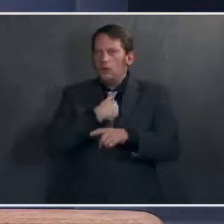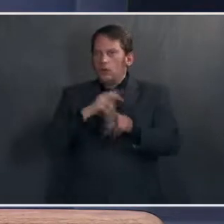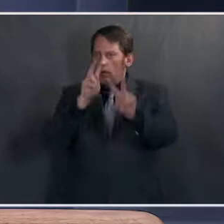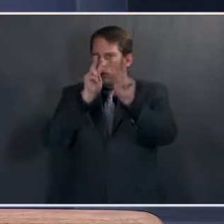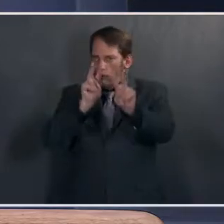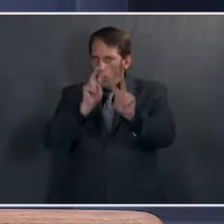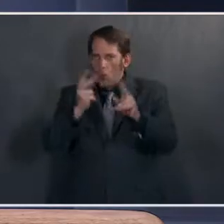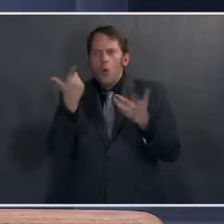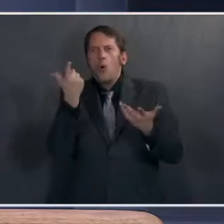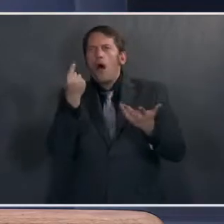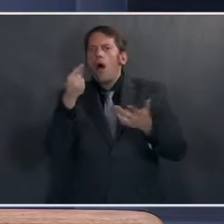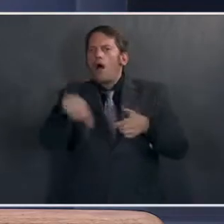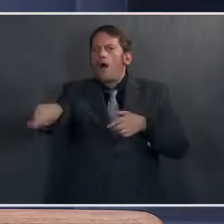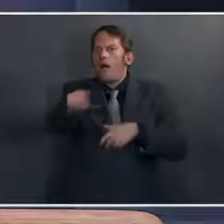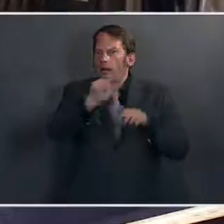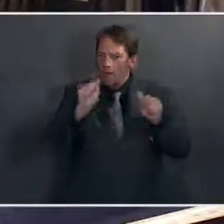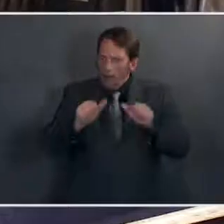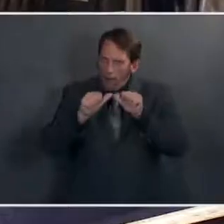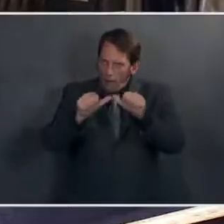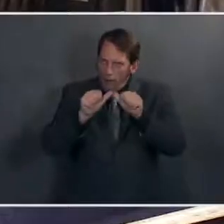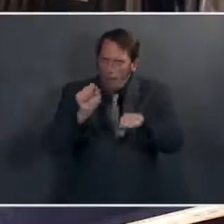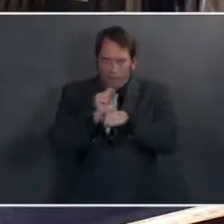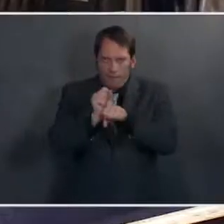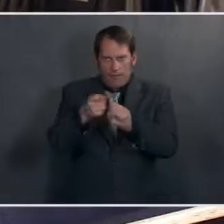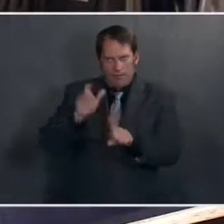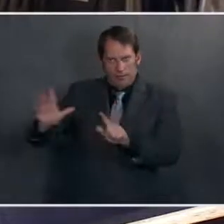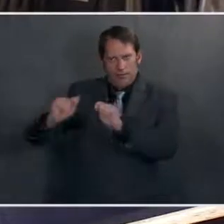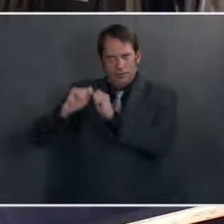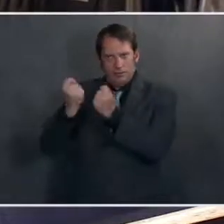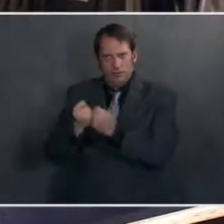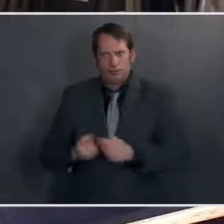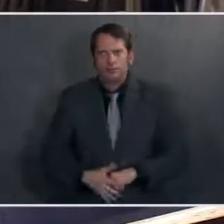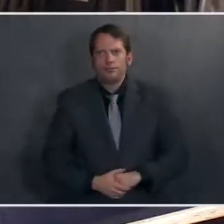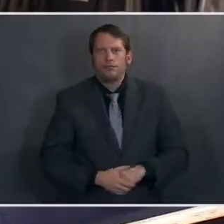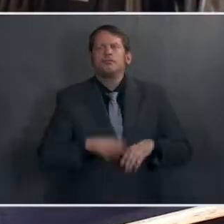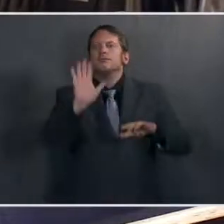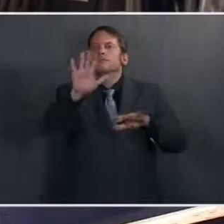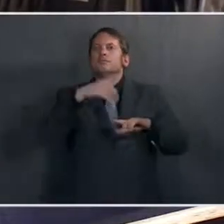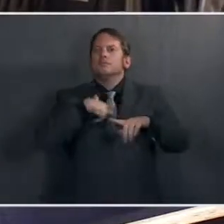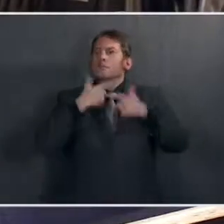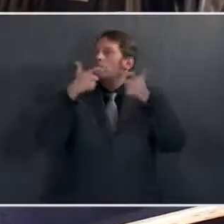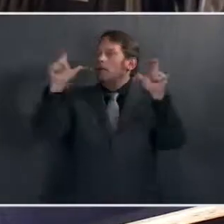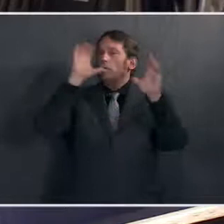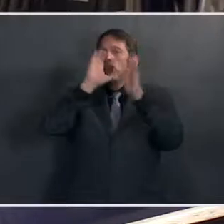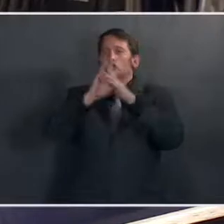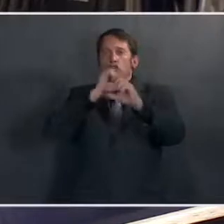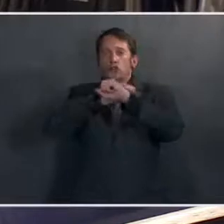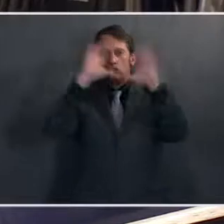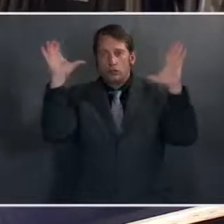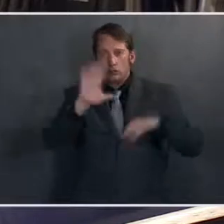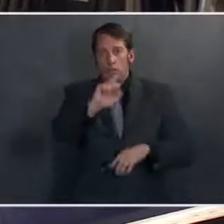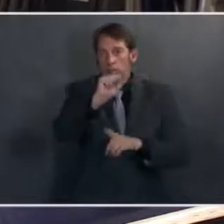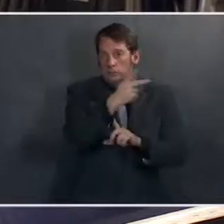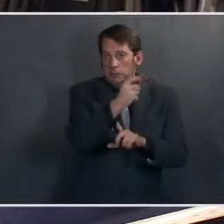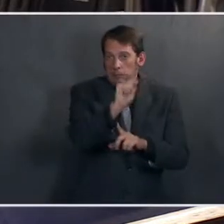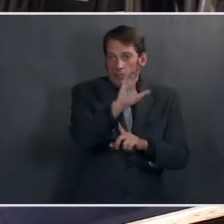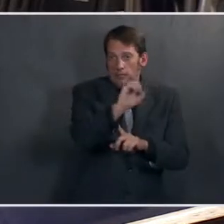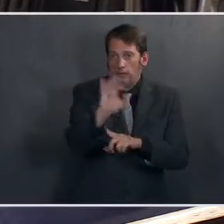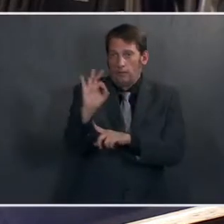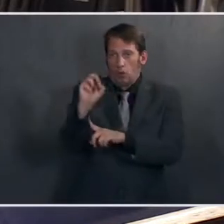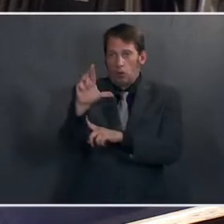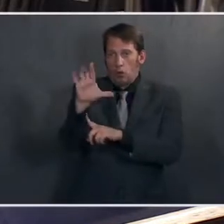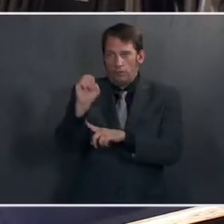their team. But big picture here, I mean, does the Space Force have the full support of the